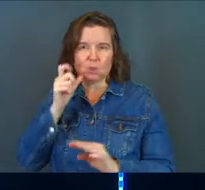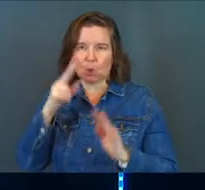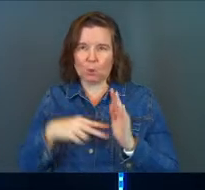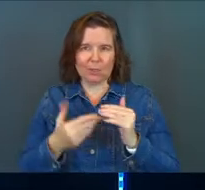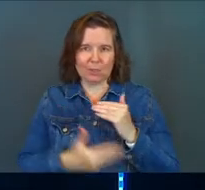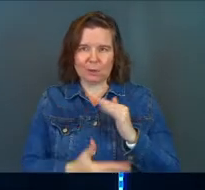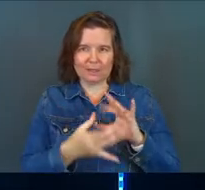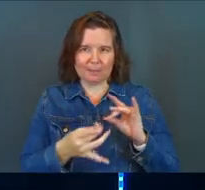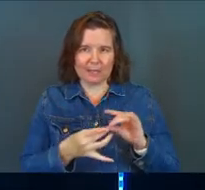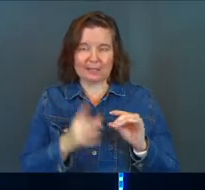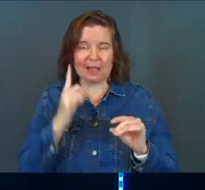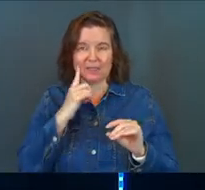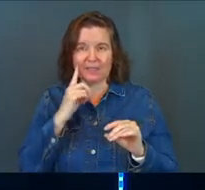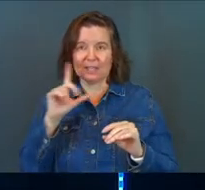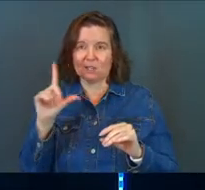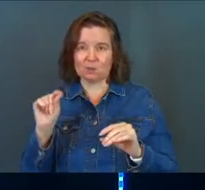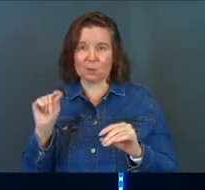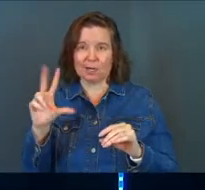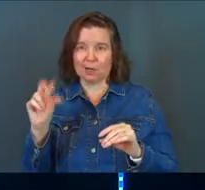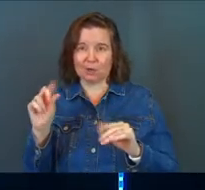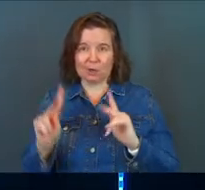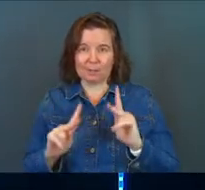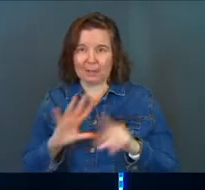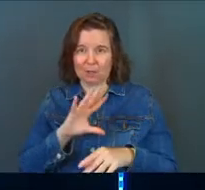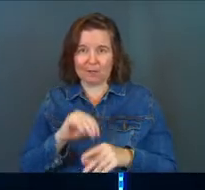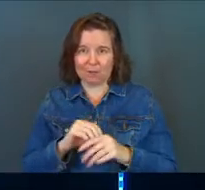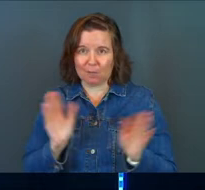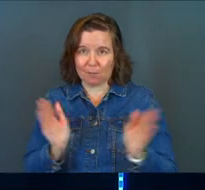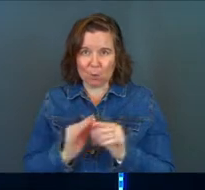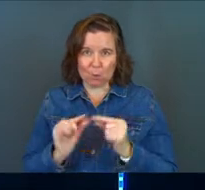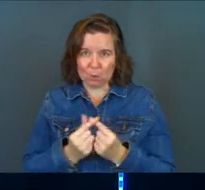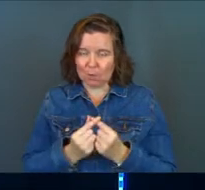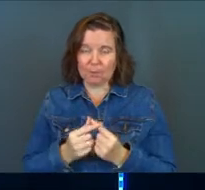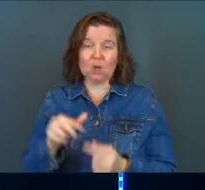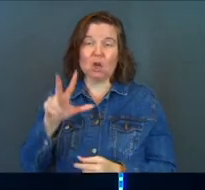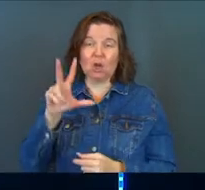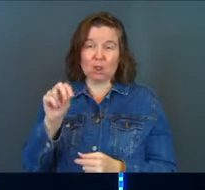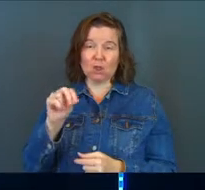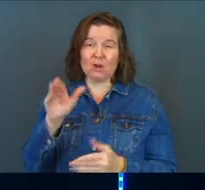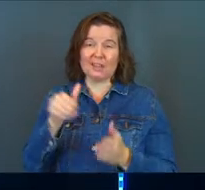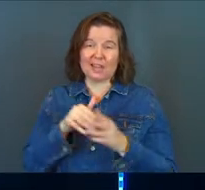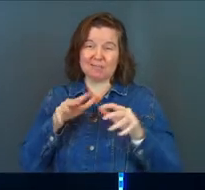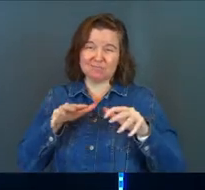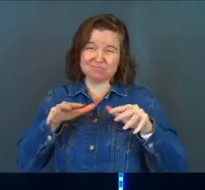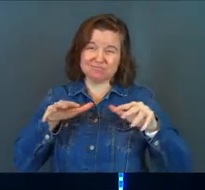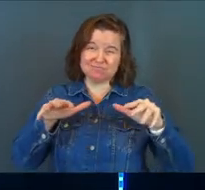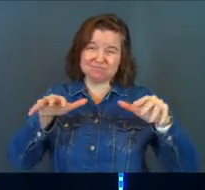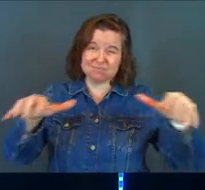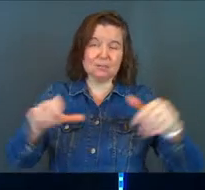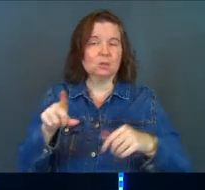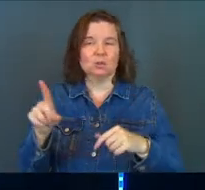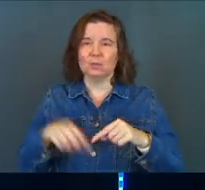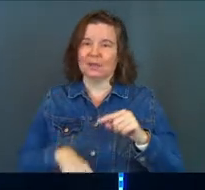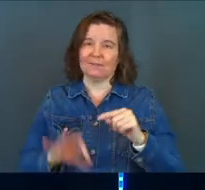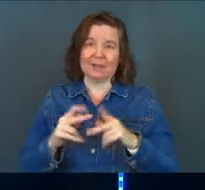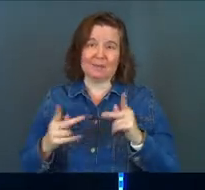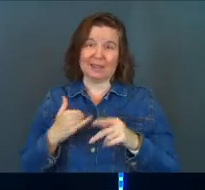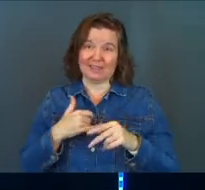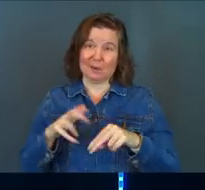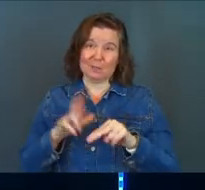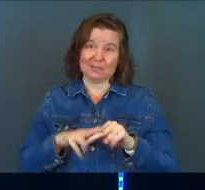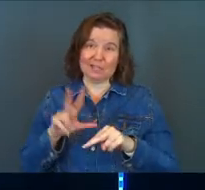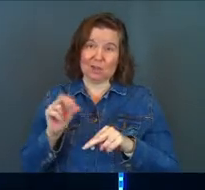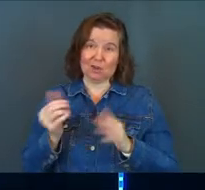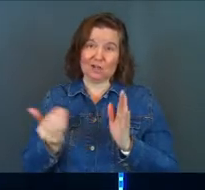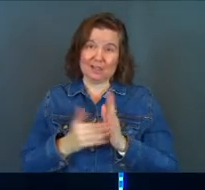read the rest of this passage and think 20 to 30 people involved. 30,000. You can't find places that'll